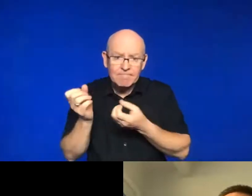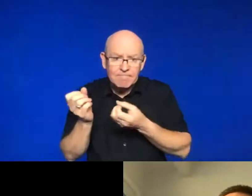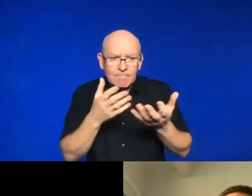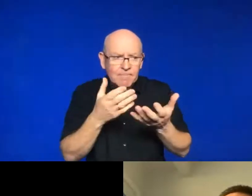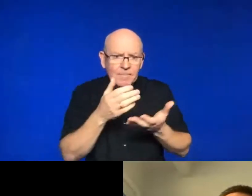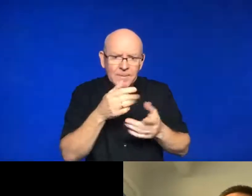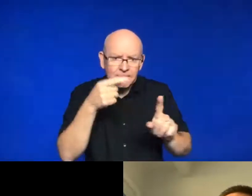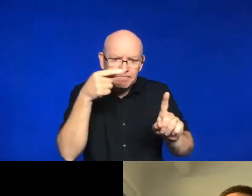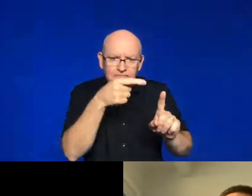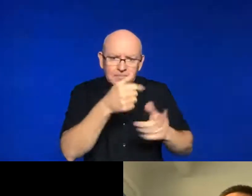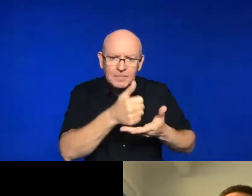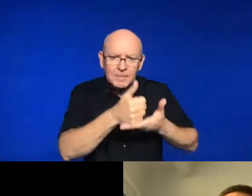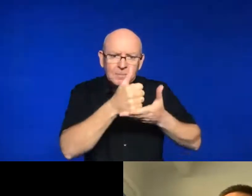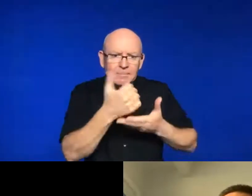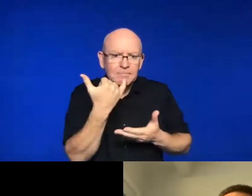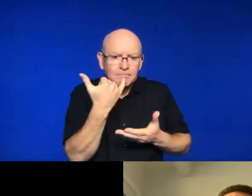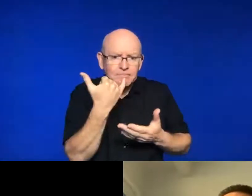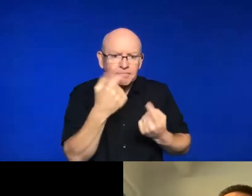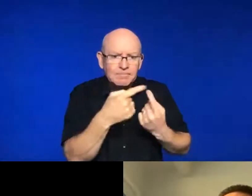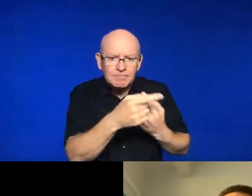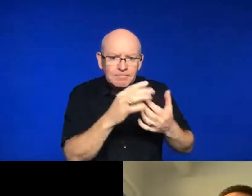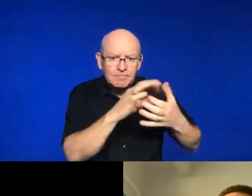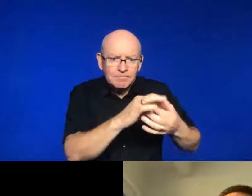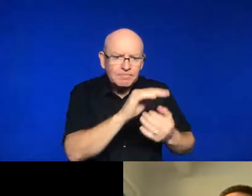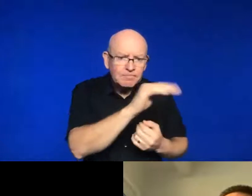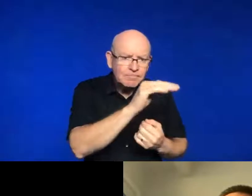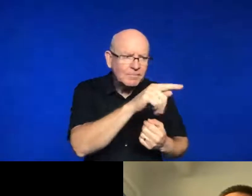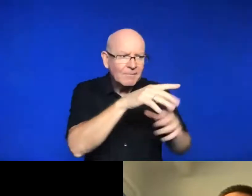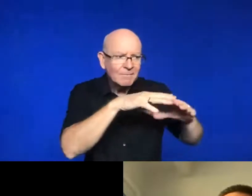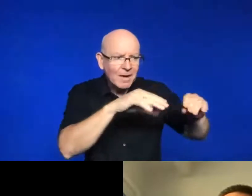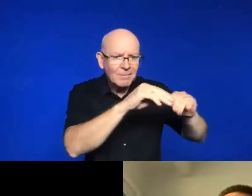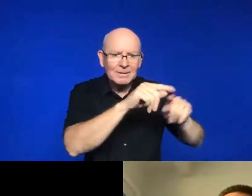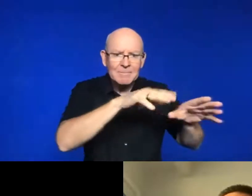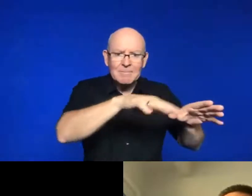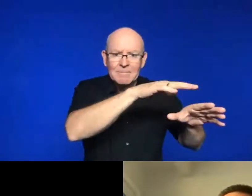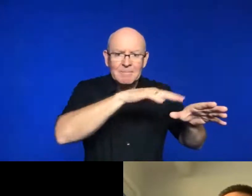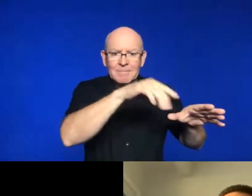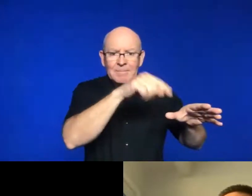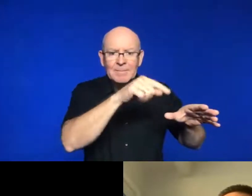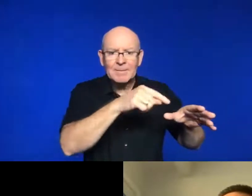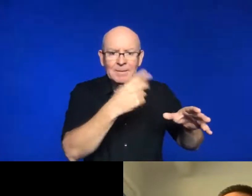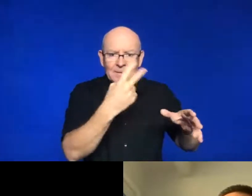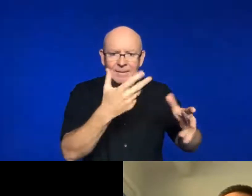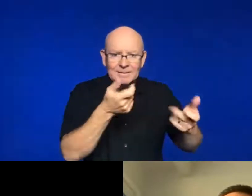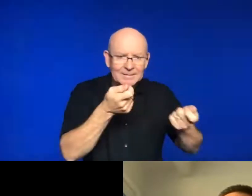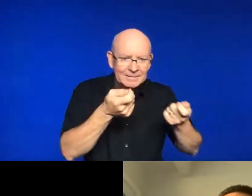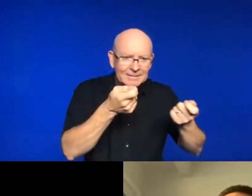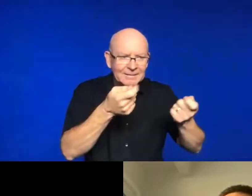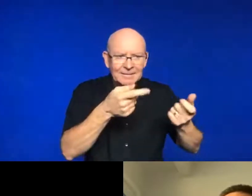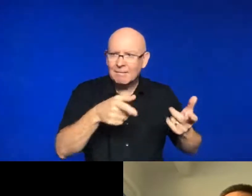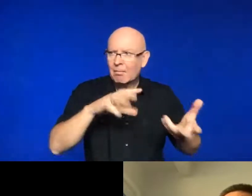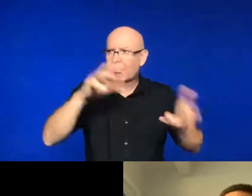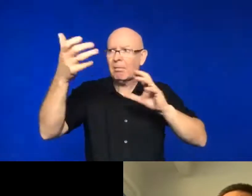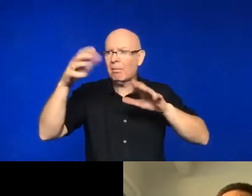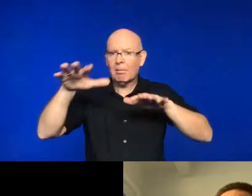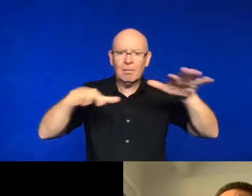could be the service provider that can provide help during the crisis and the lockdown. South Africa, in the